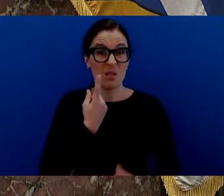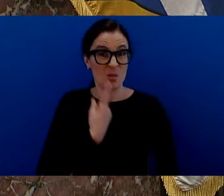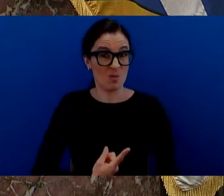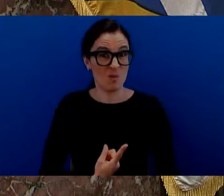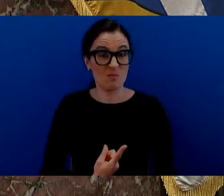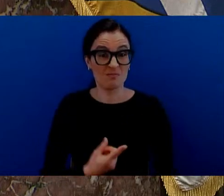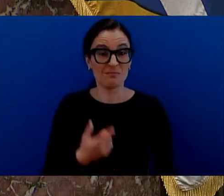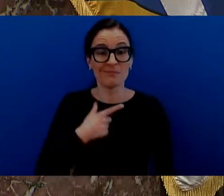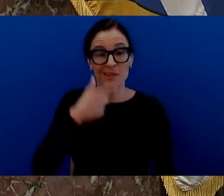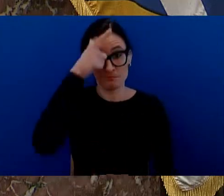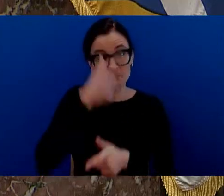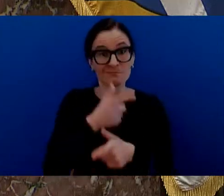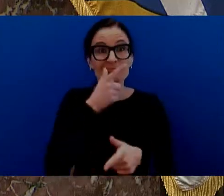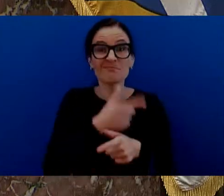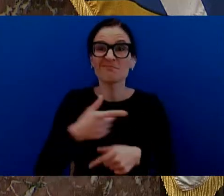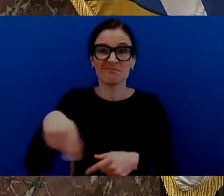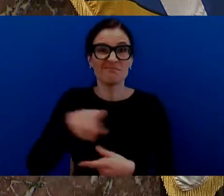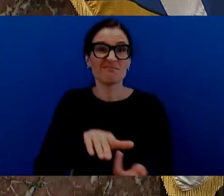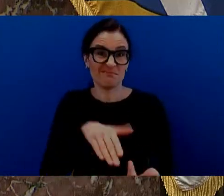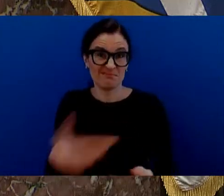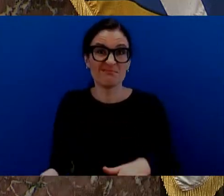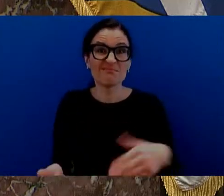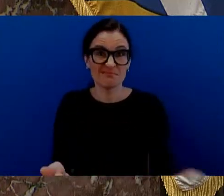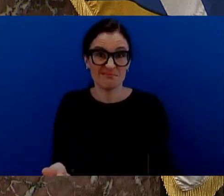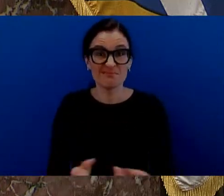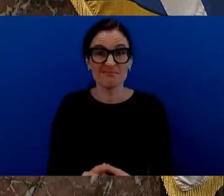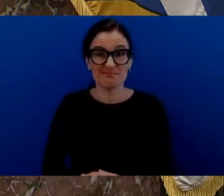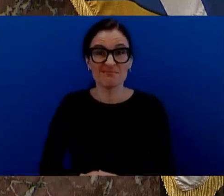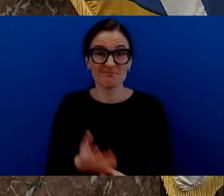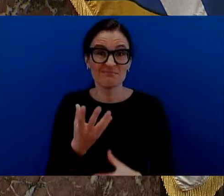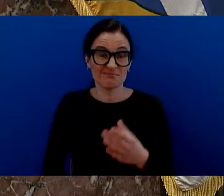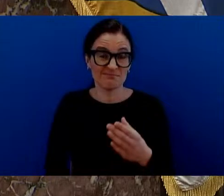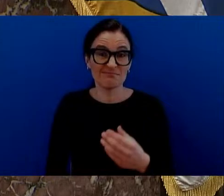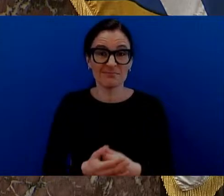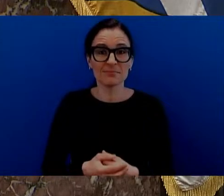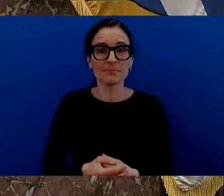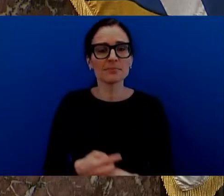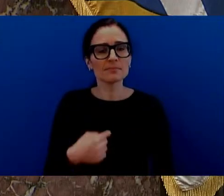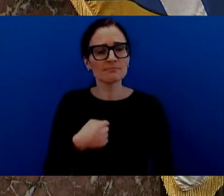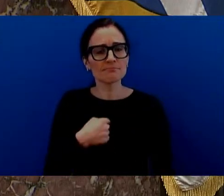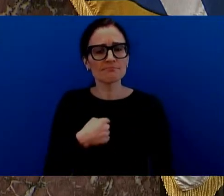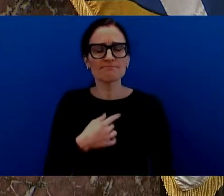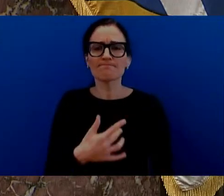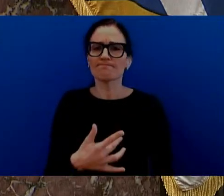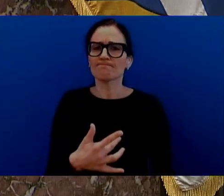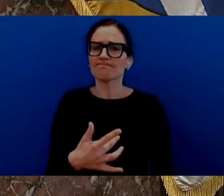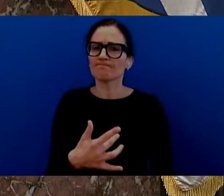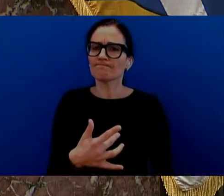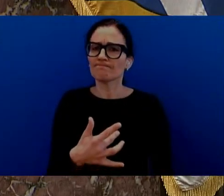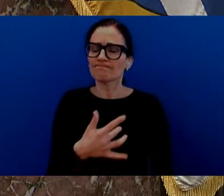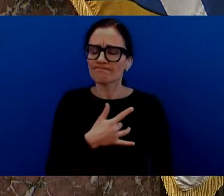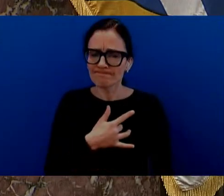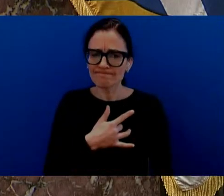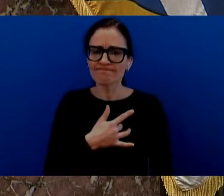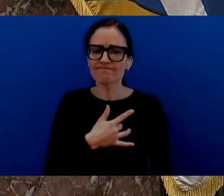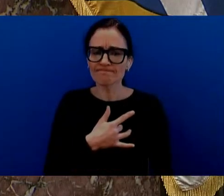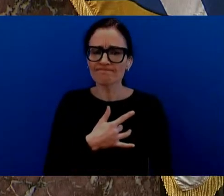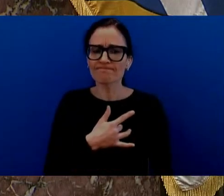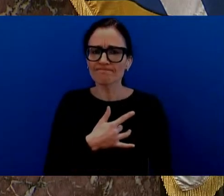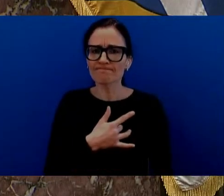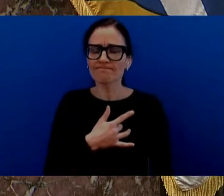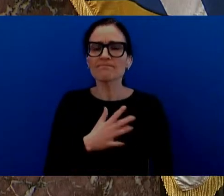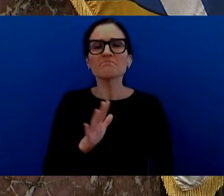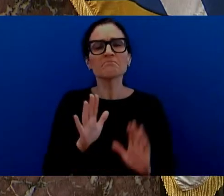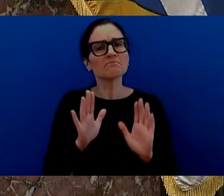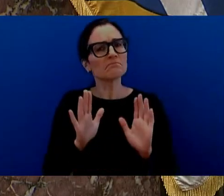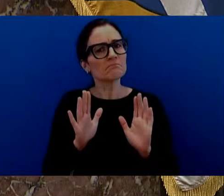I really took it hard, and then I reversed it, and I said, I'm rich with my nieces and nephews. Their parents